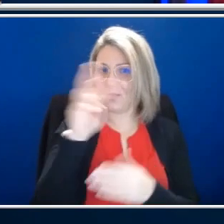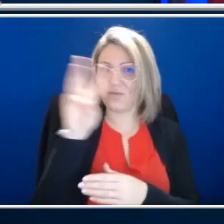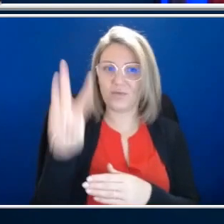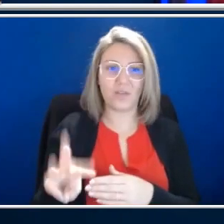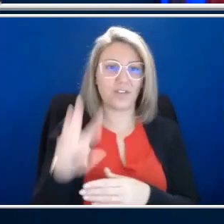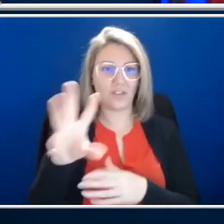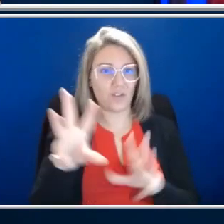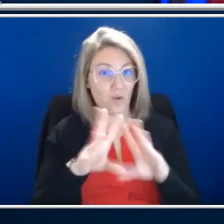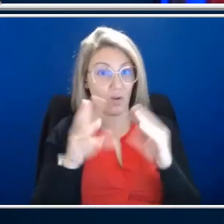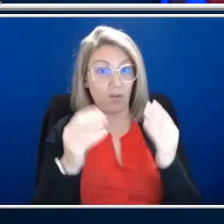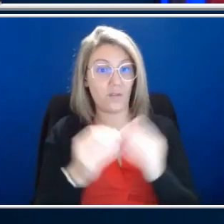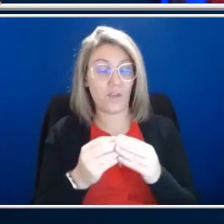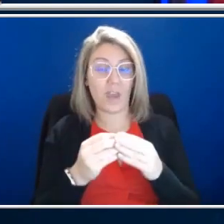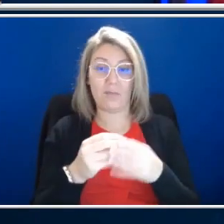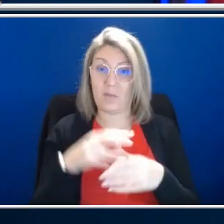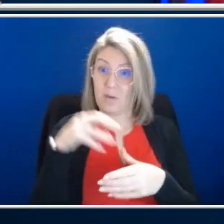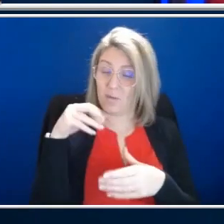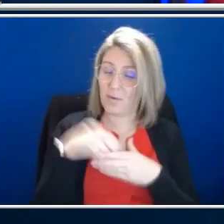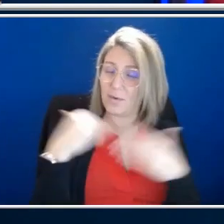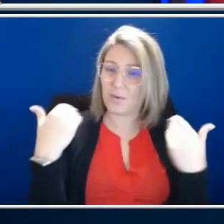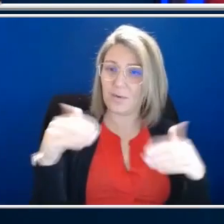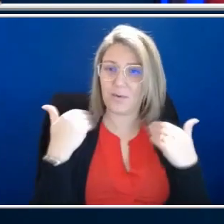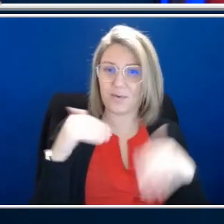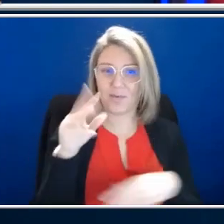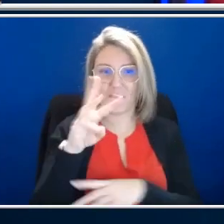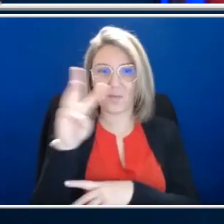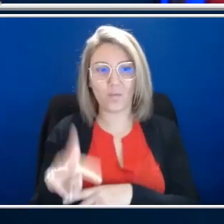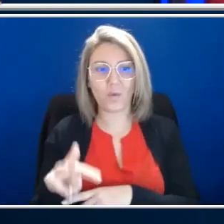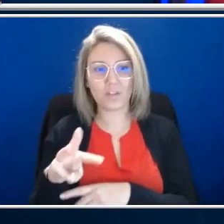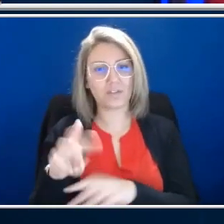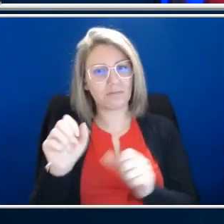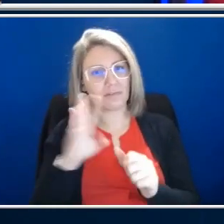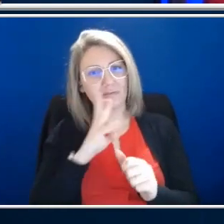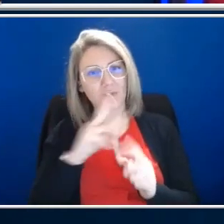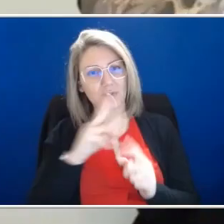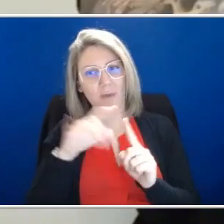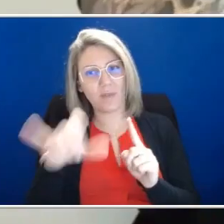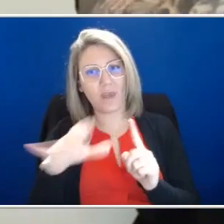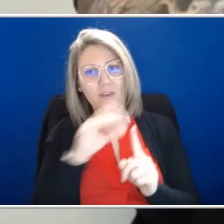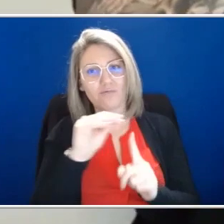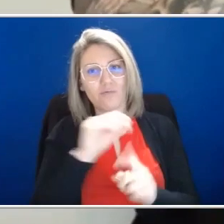deep roots in Wichita. Can you talk about that and your love for that city?